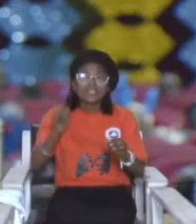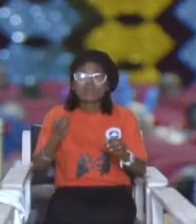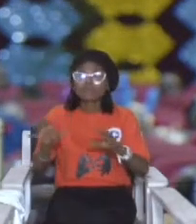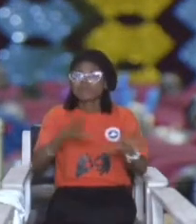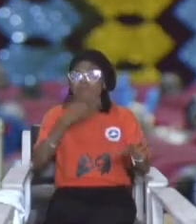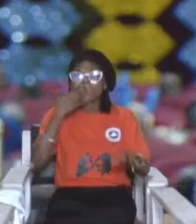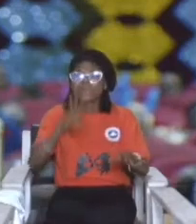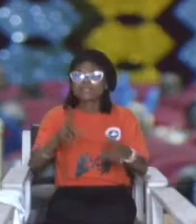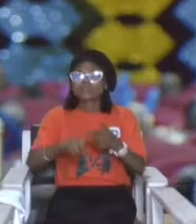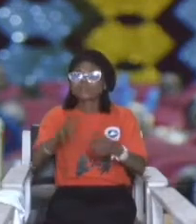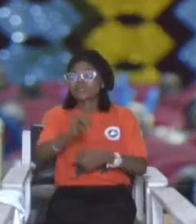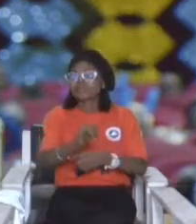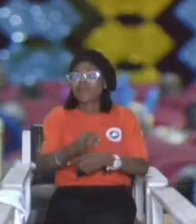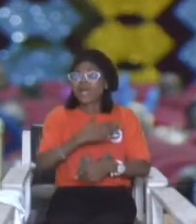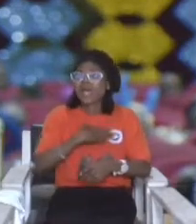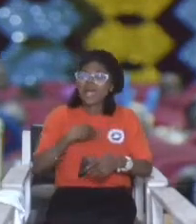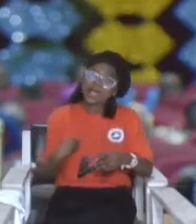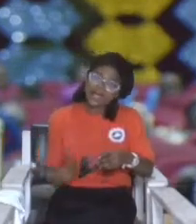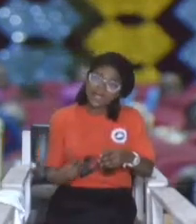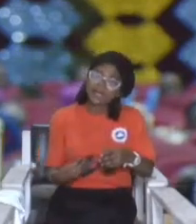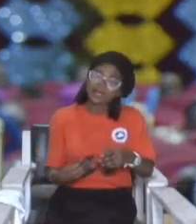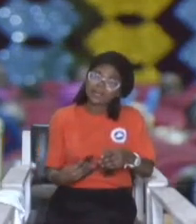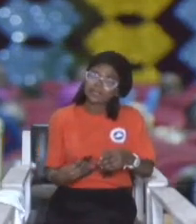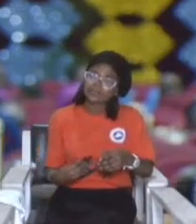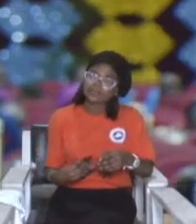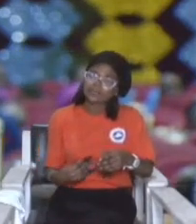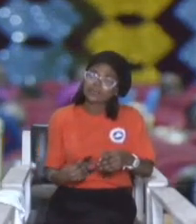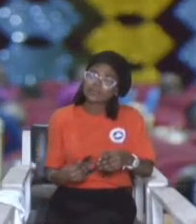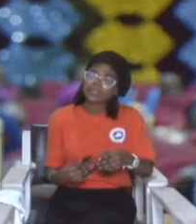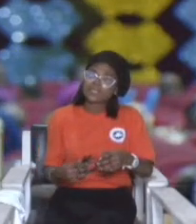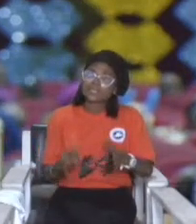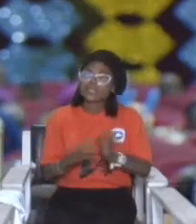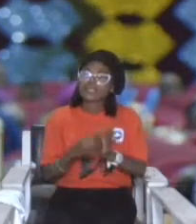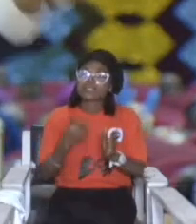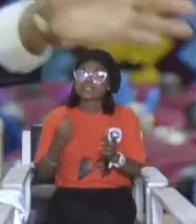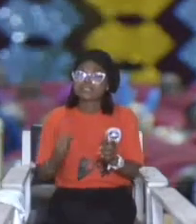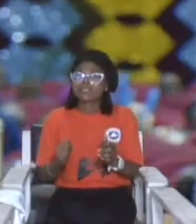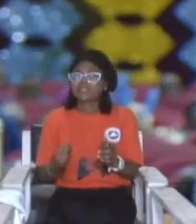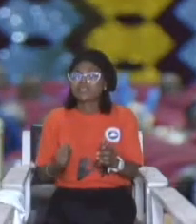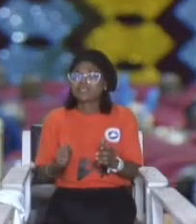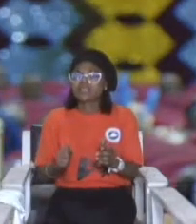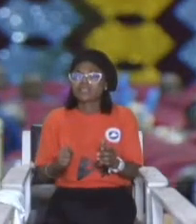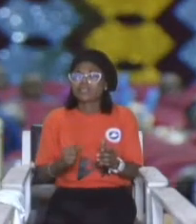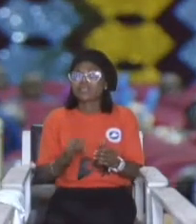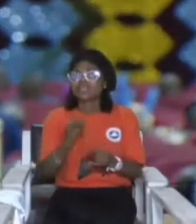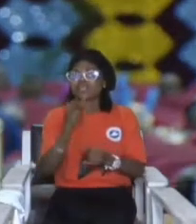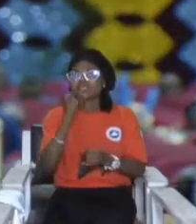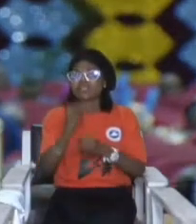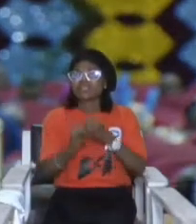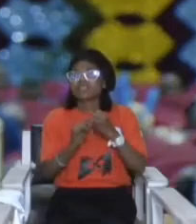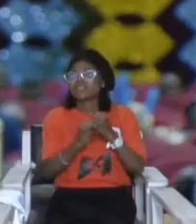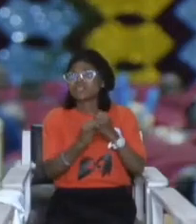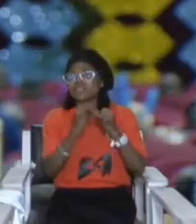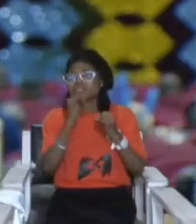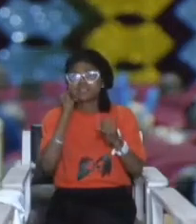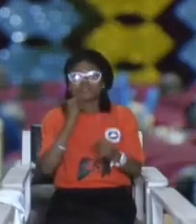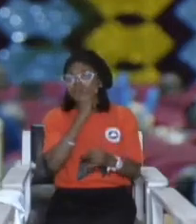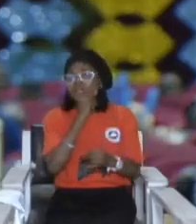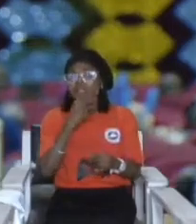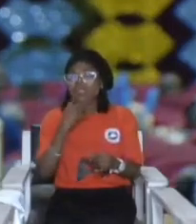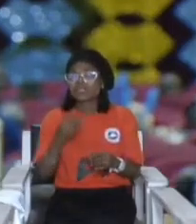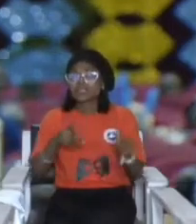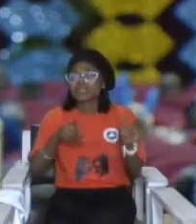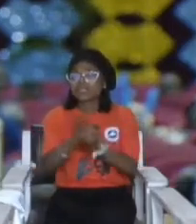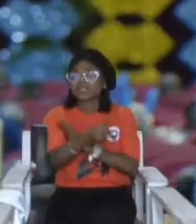And Moses, in an attempt to defend the Israelite, killed the Egyptian. And the night